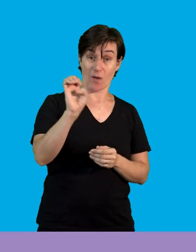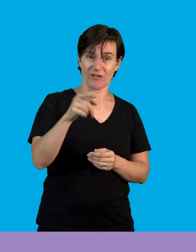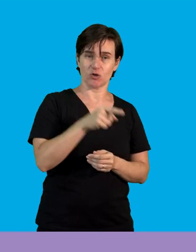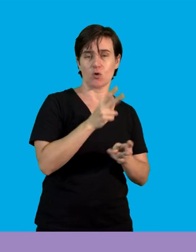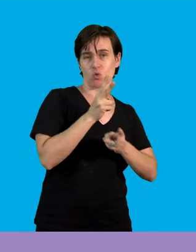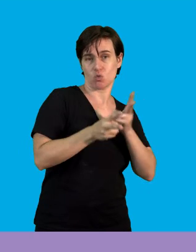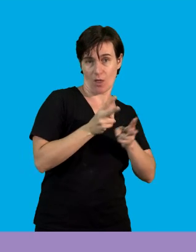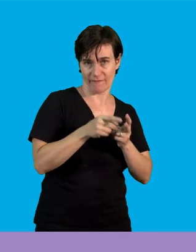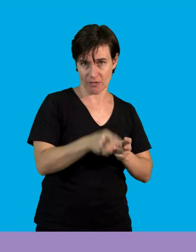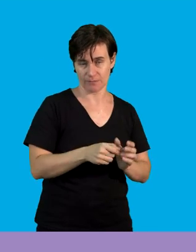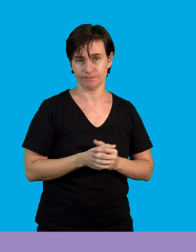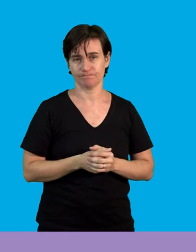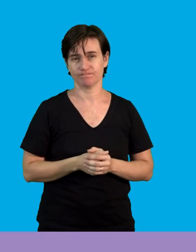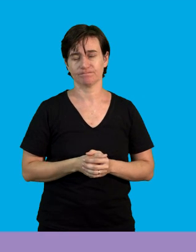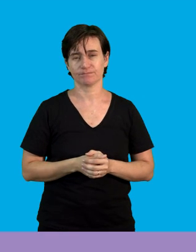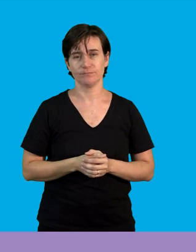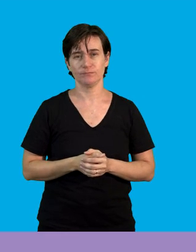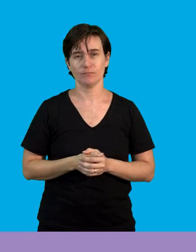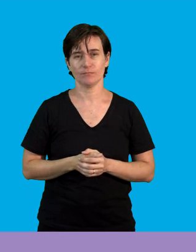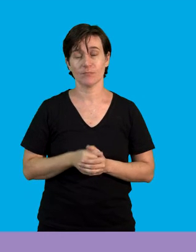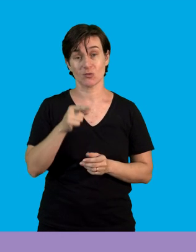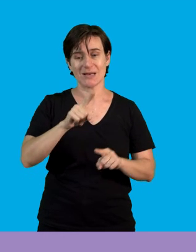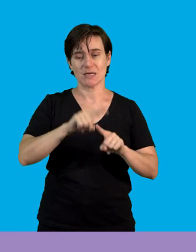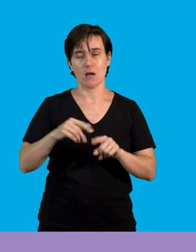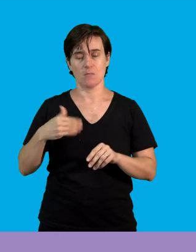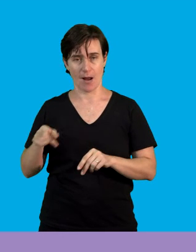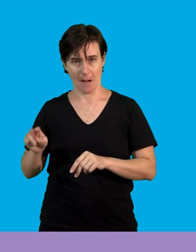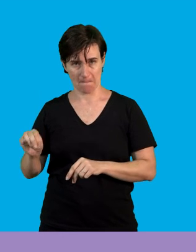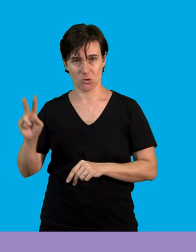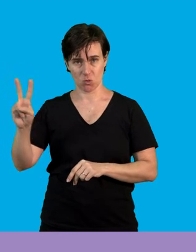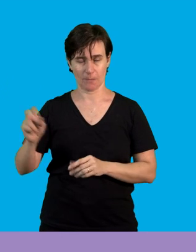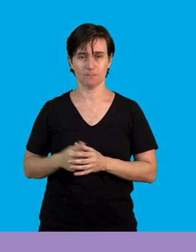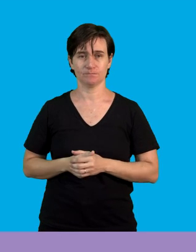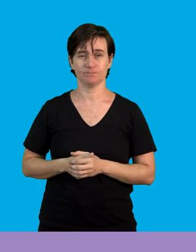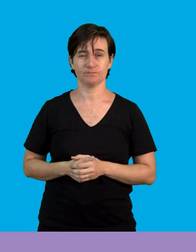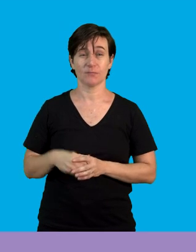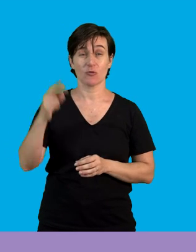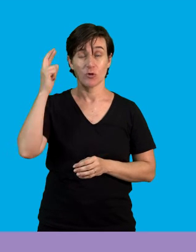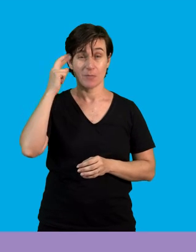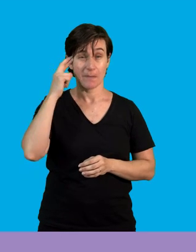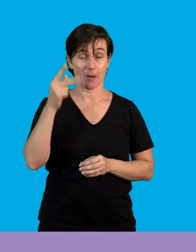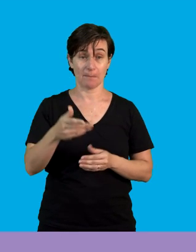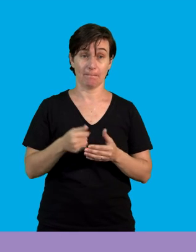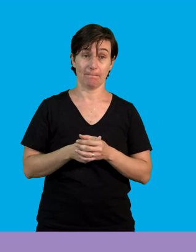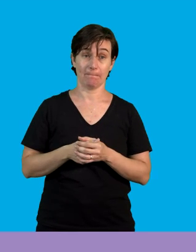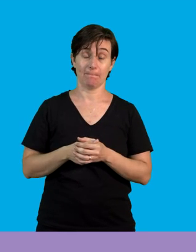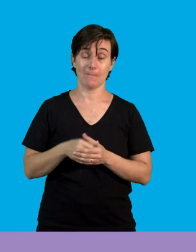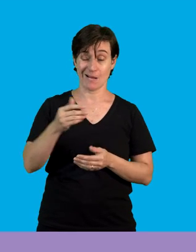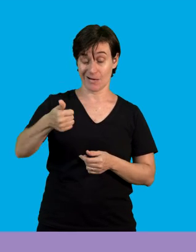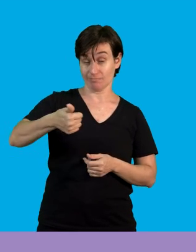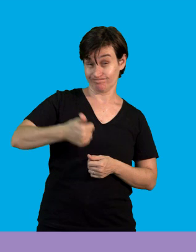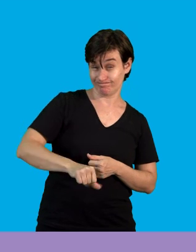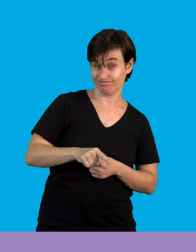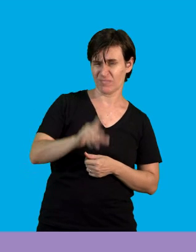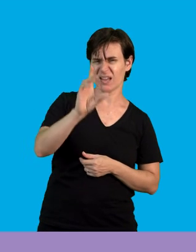term. But the coefficient is what is multiplied to m squared. And then again, the degree of that expression, now it's easier